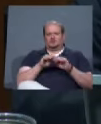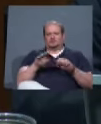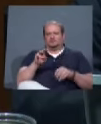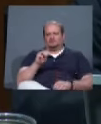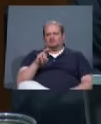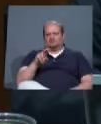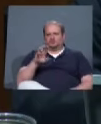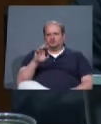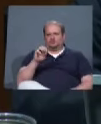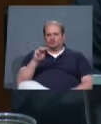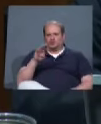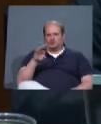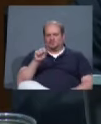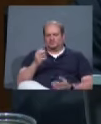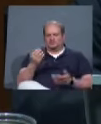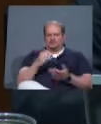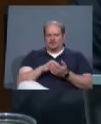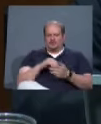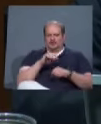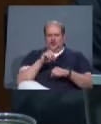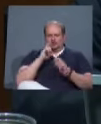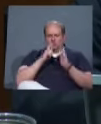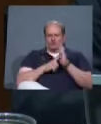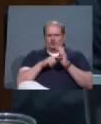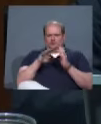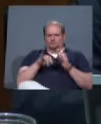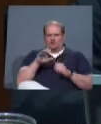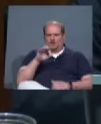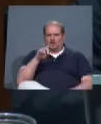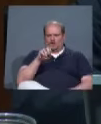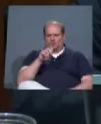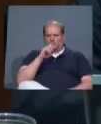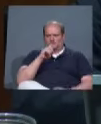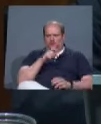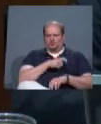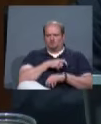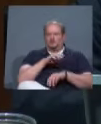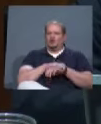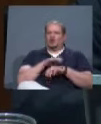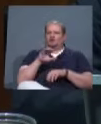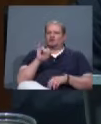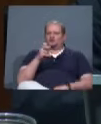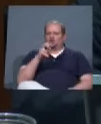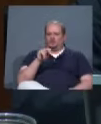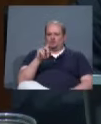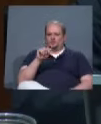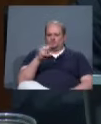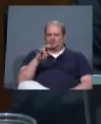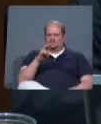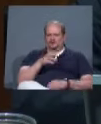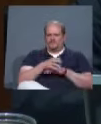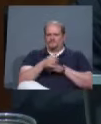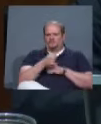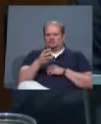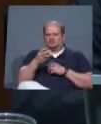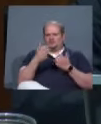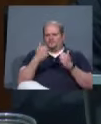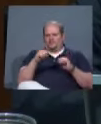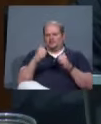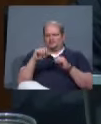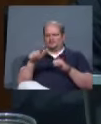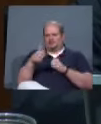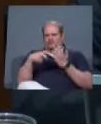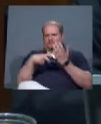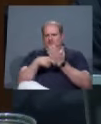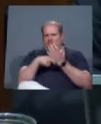Mr. Combs was again noticed by code enforcement on January of 17, and after several attempts, another